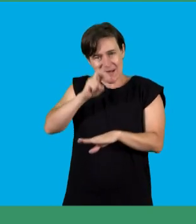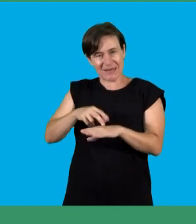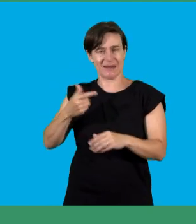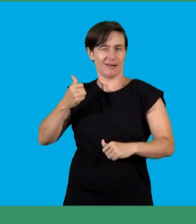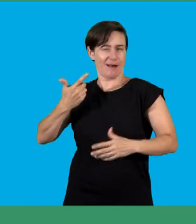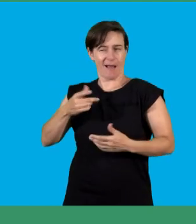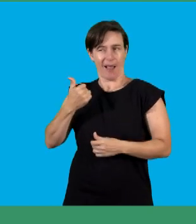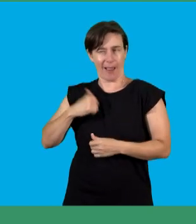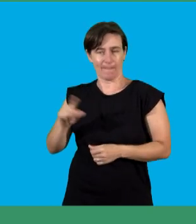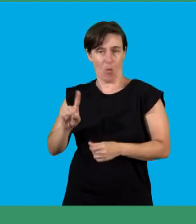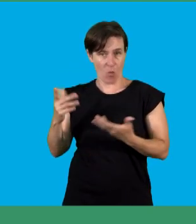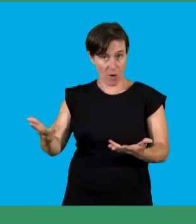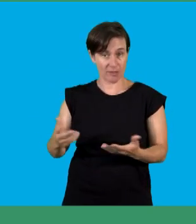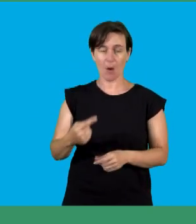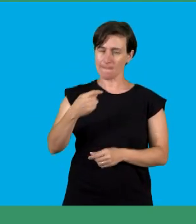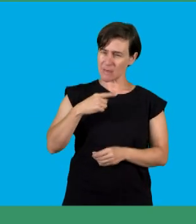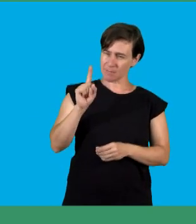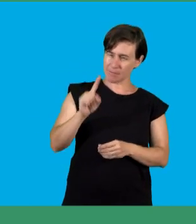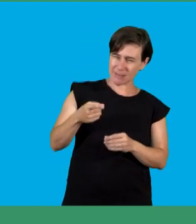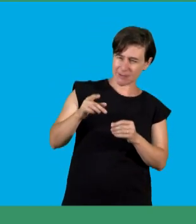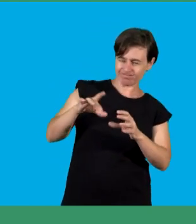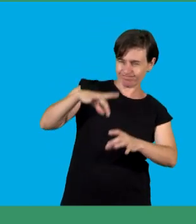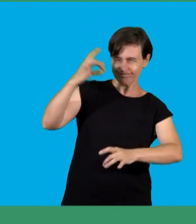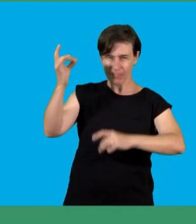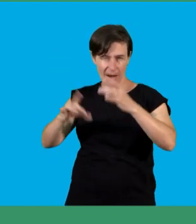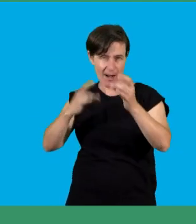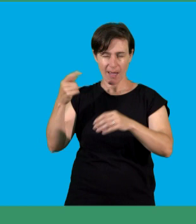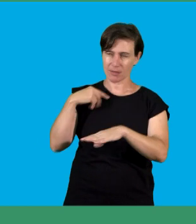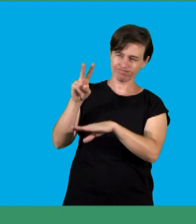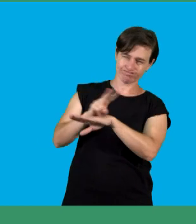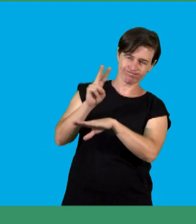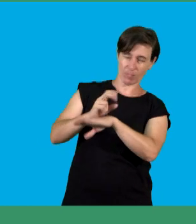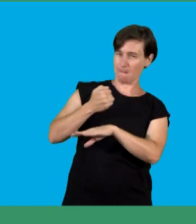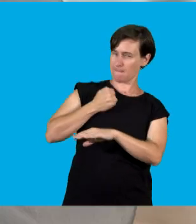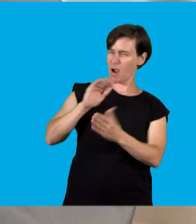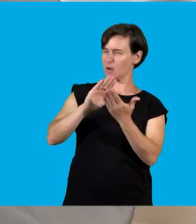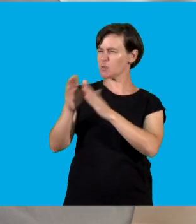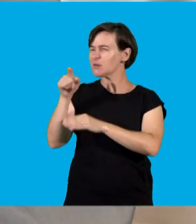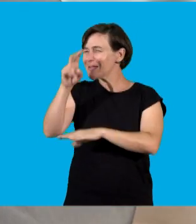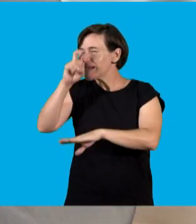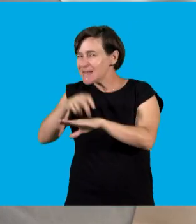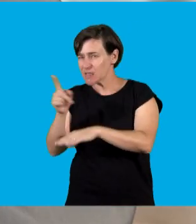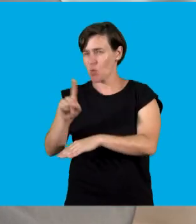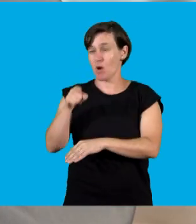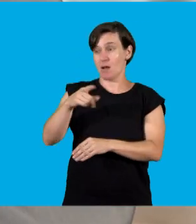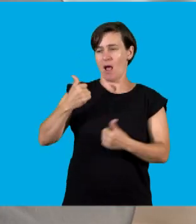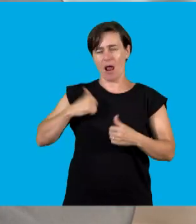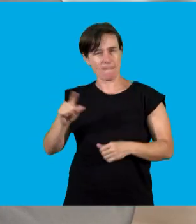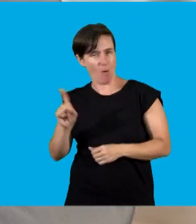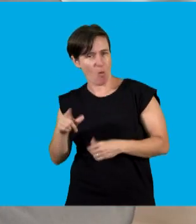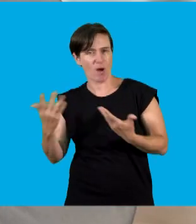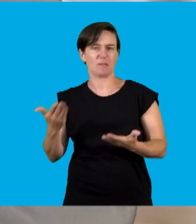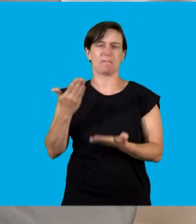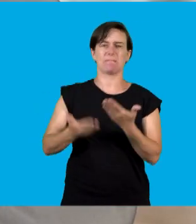business studies learner, this is what you should be analyzing or observing, even in your current communities or wherever you're staying, be it